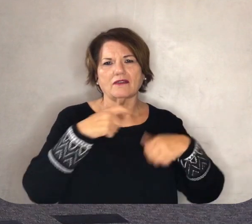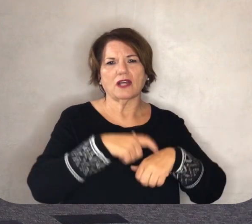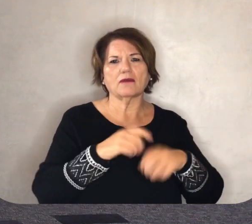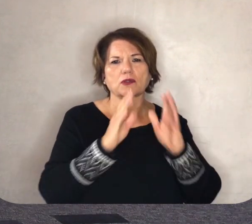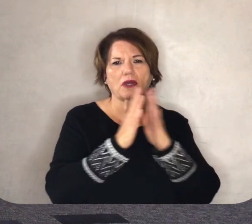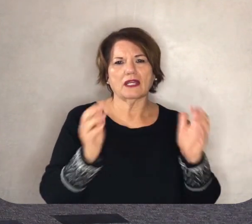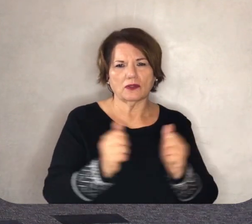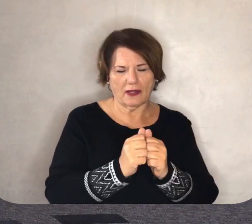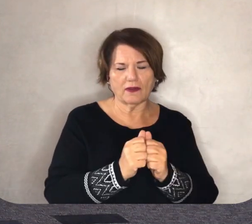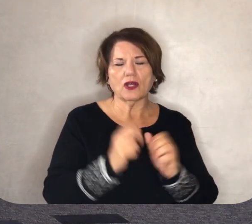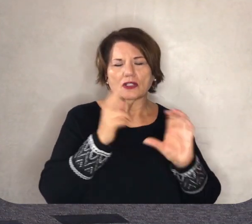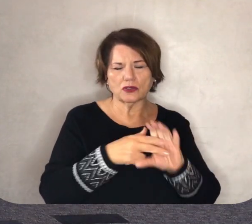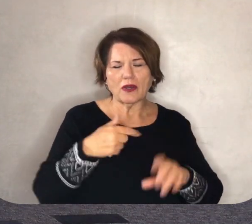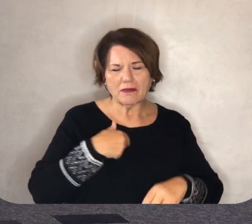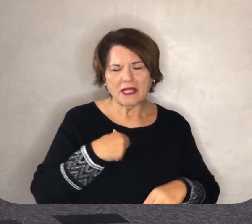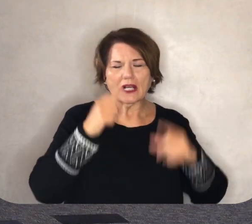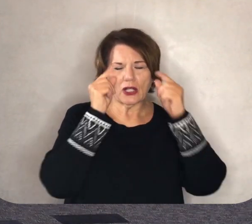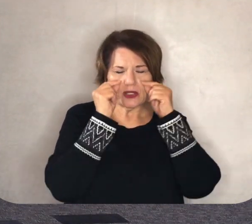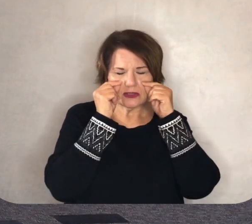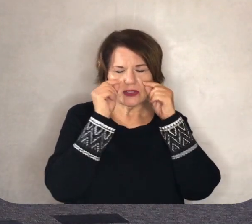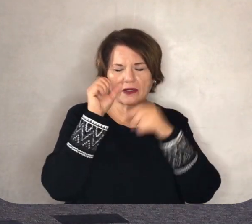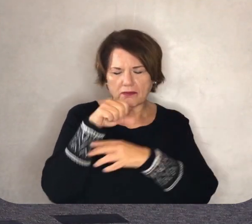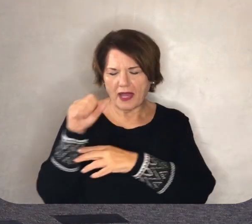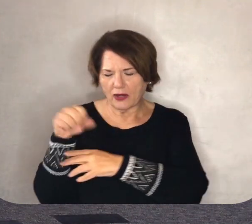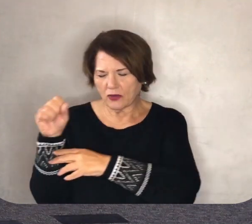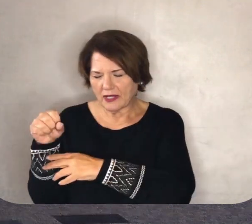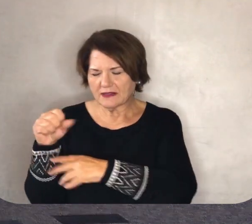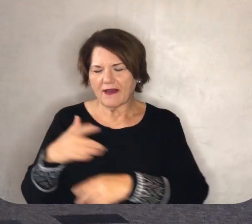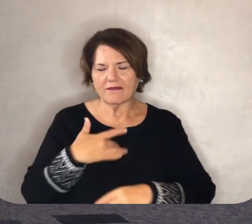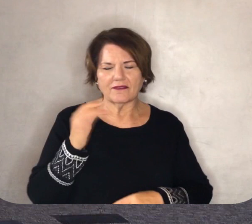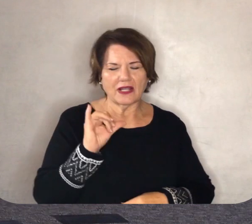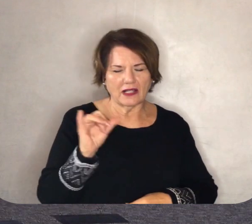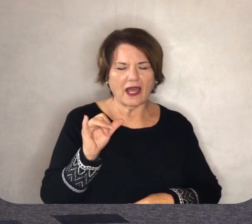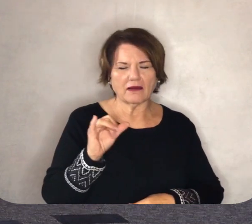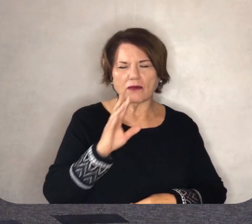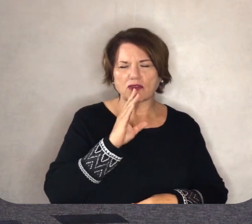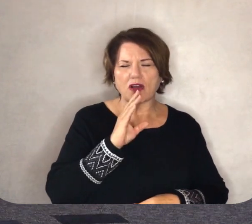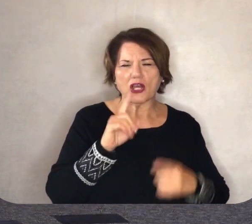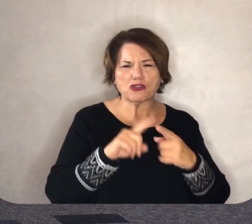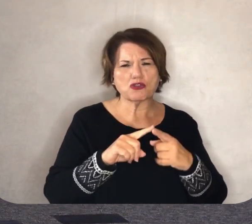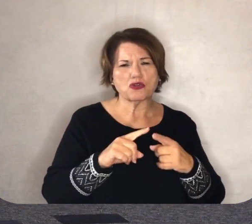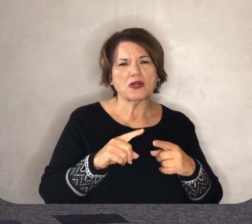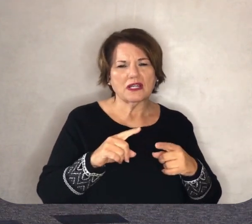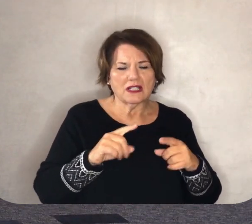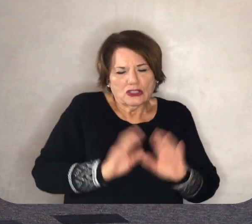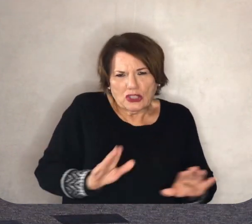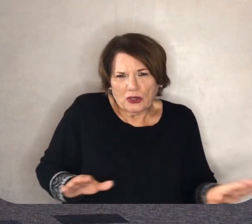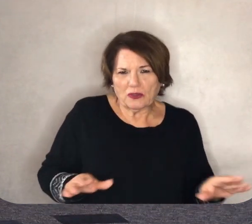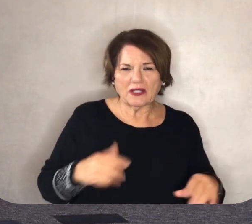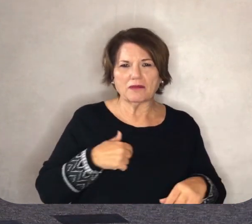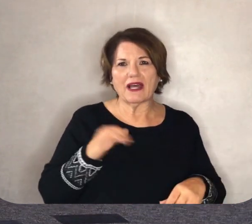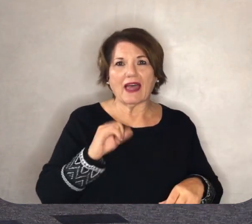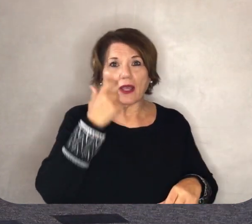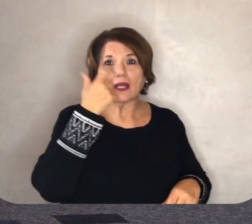join me? Close your eyes, bow your heads. I feel like I'm talking to preschoolers, but there's times when you're watching something on a